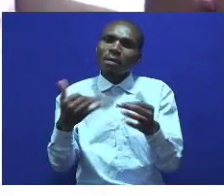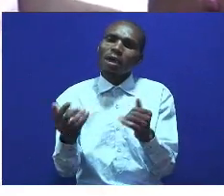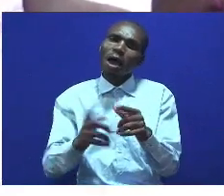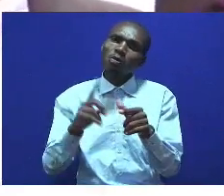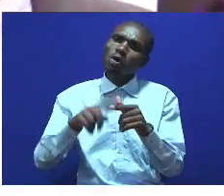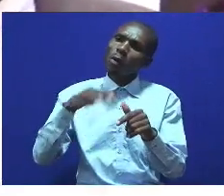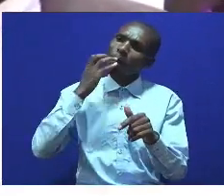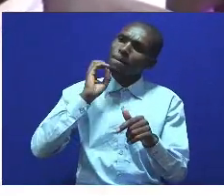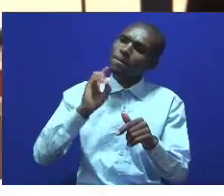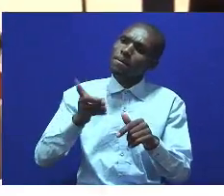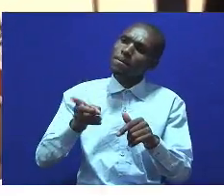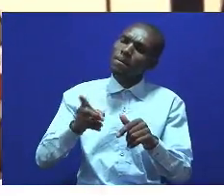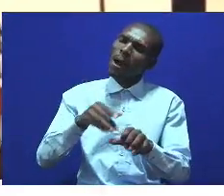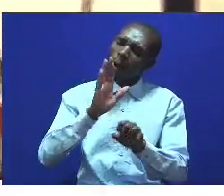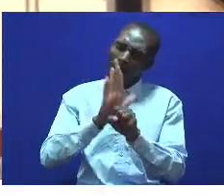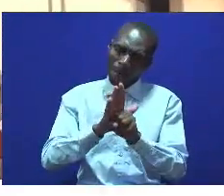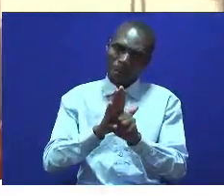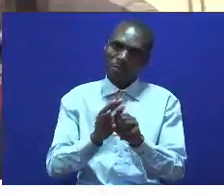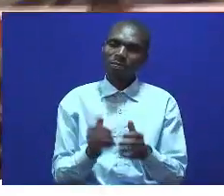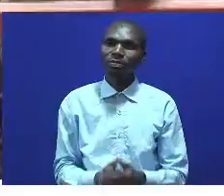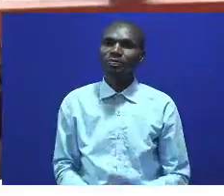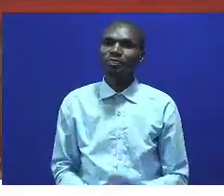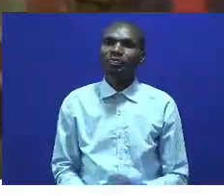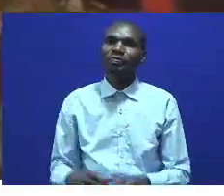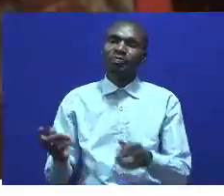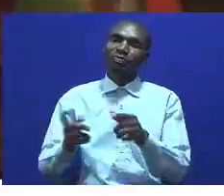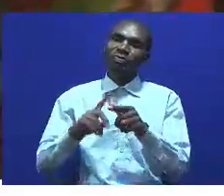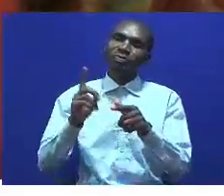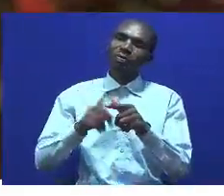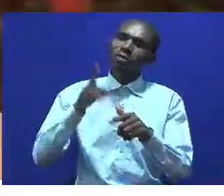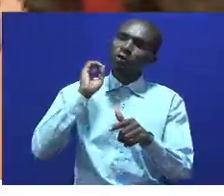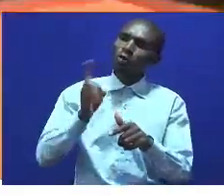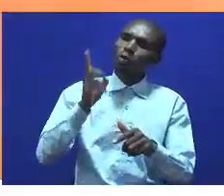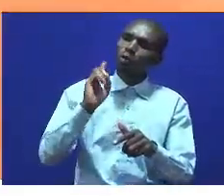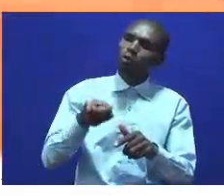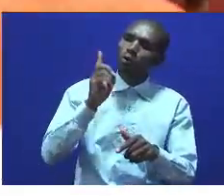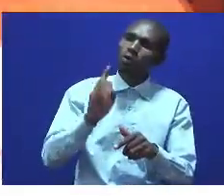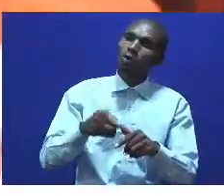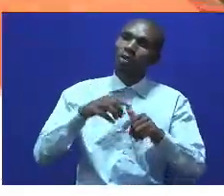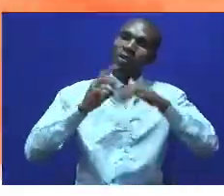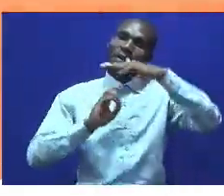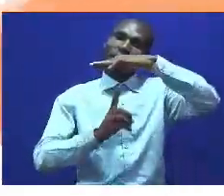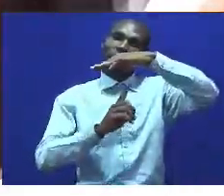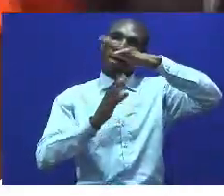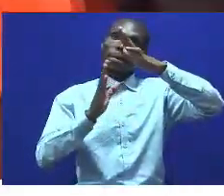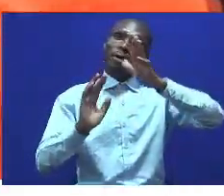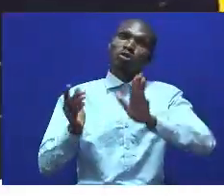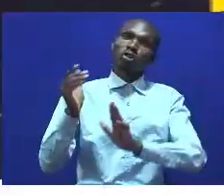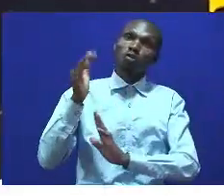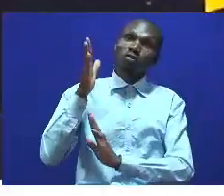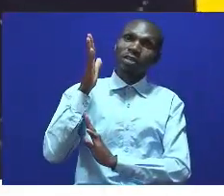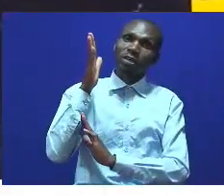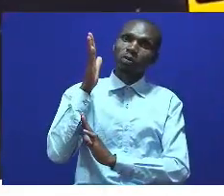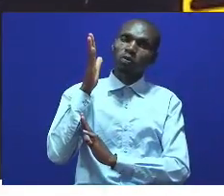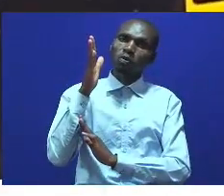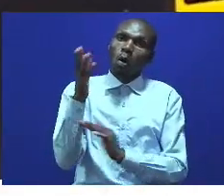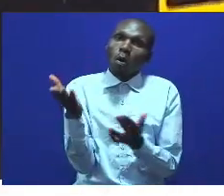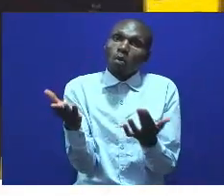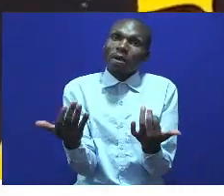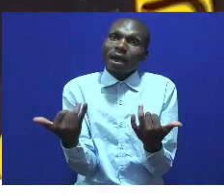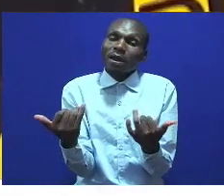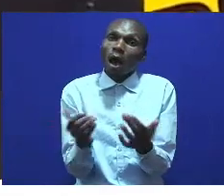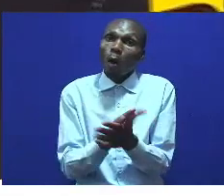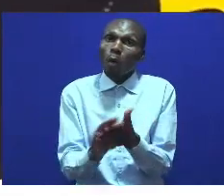in the strongest possible terms. Ni gobono wa mochiri e sekta yobore ndibwa imege koragwa na Kithure Kindiki aso gotagaya